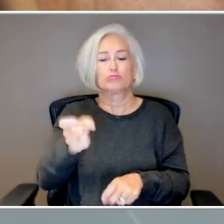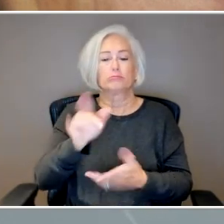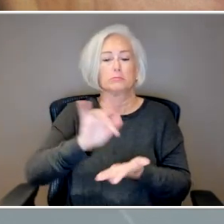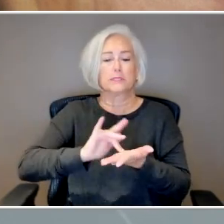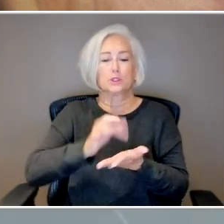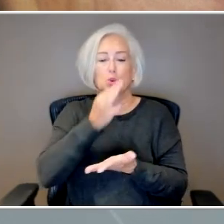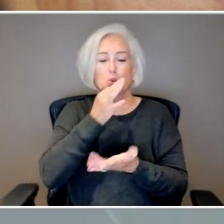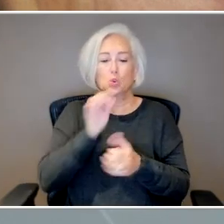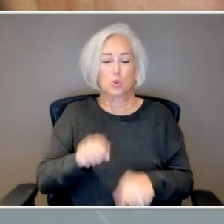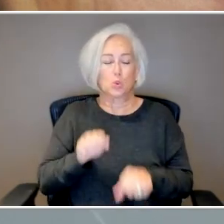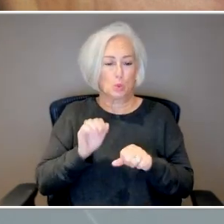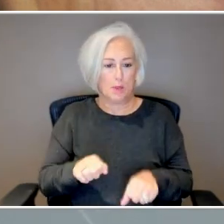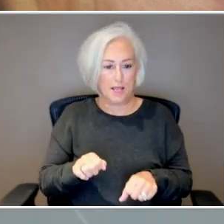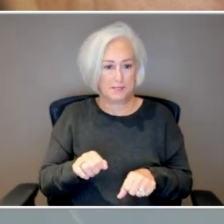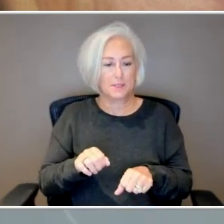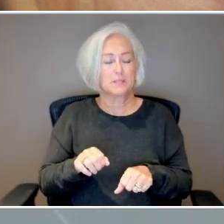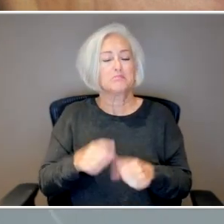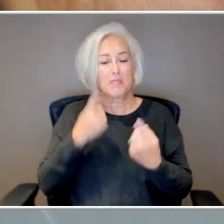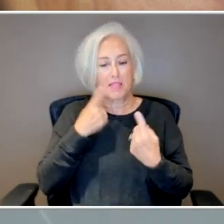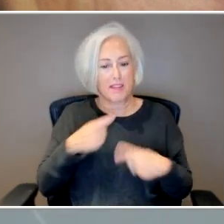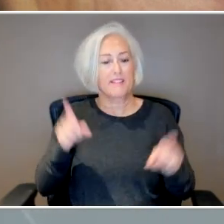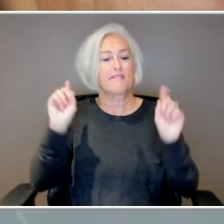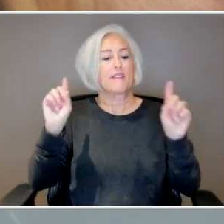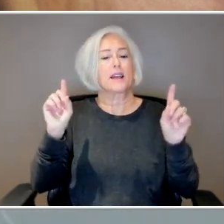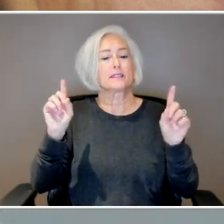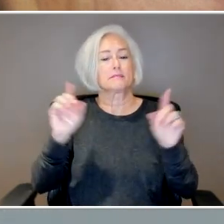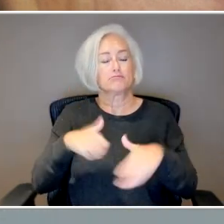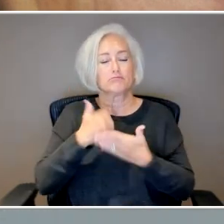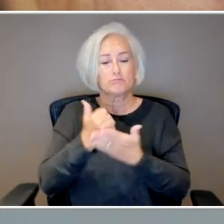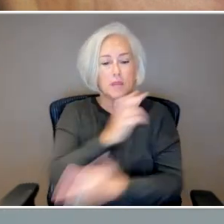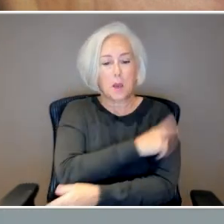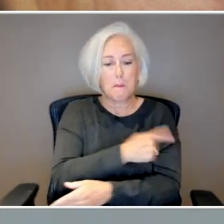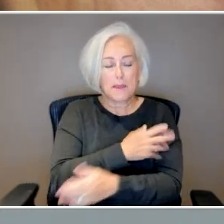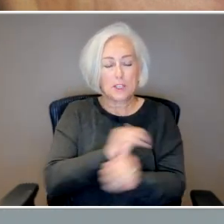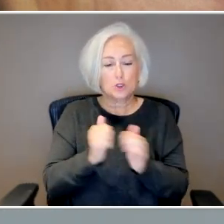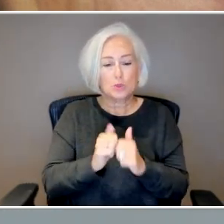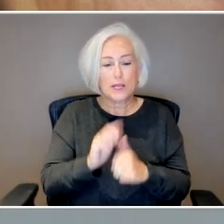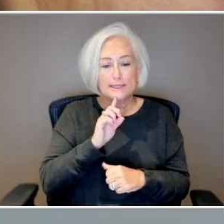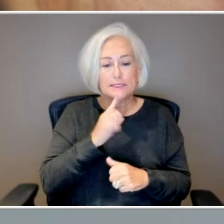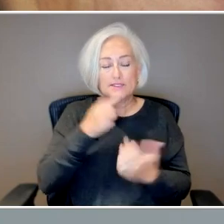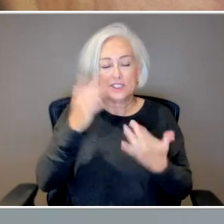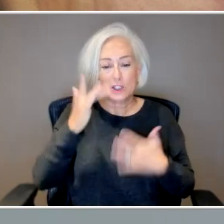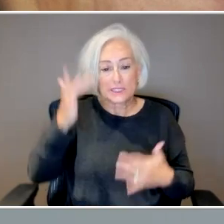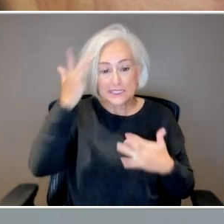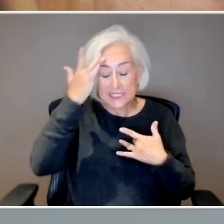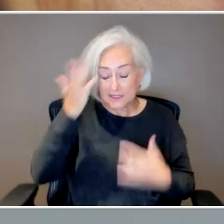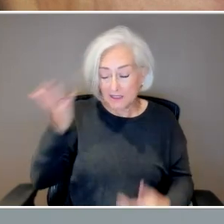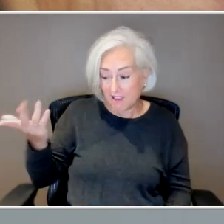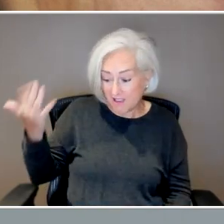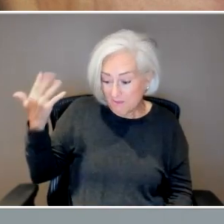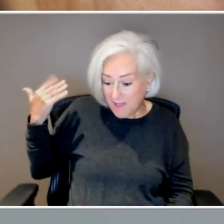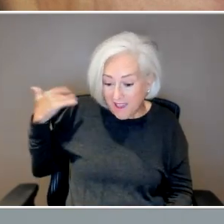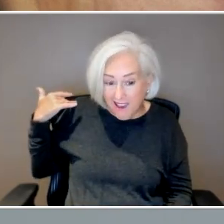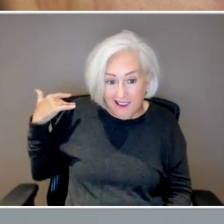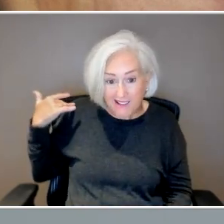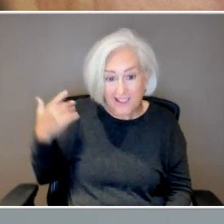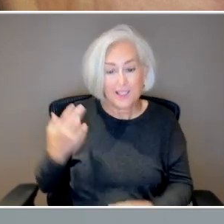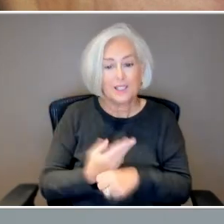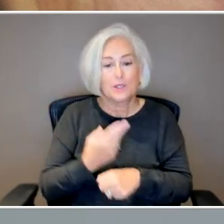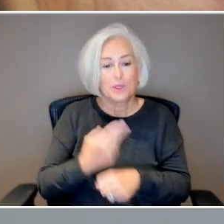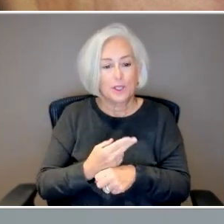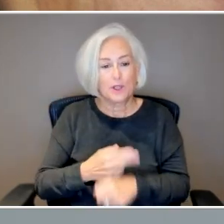that are effective medications. They help our patients with severe disease. So back in the days, we used to use older medications like 5-ASA